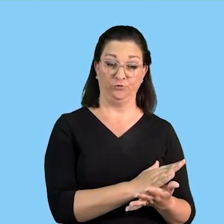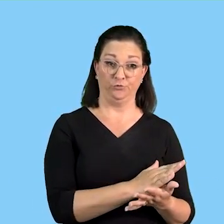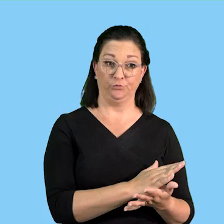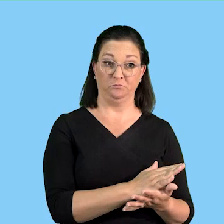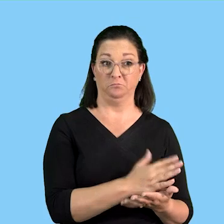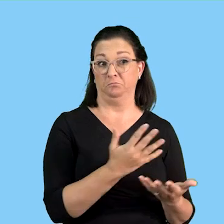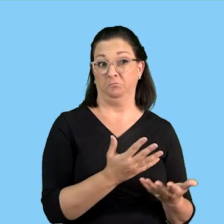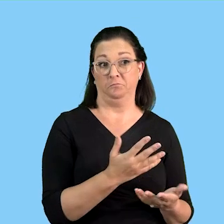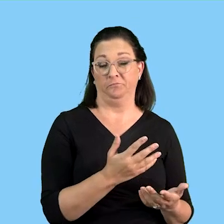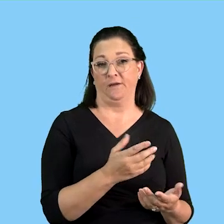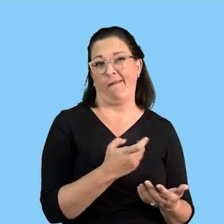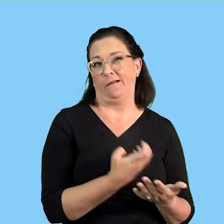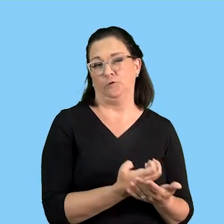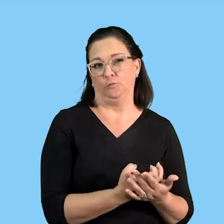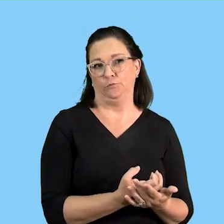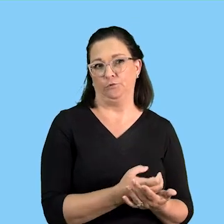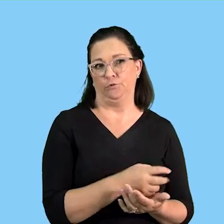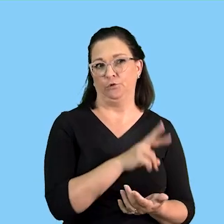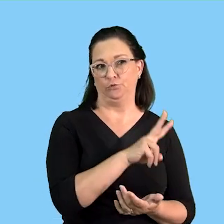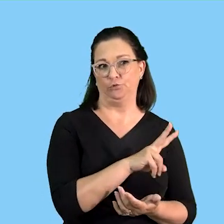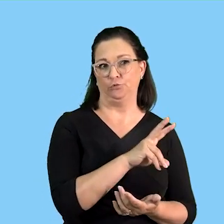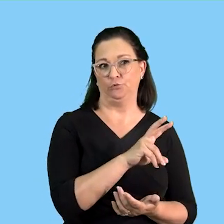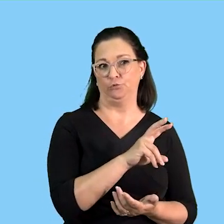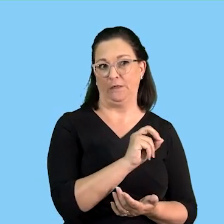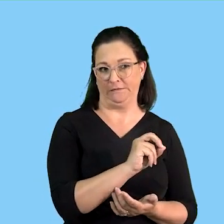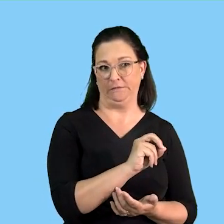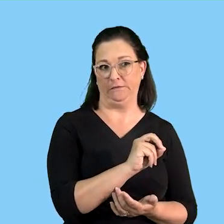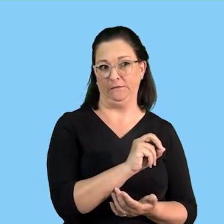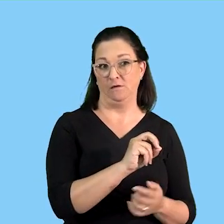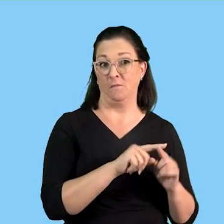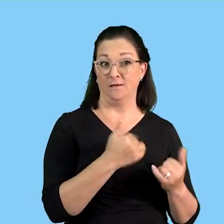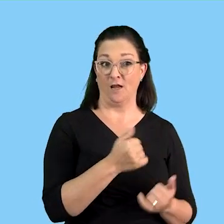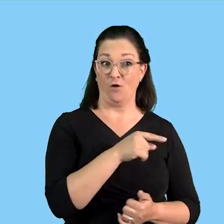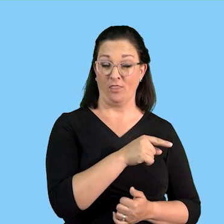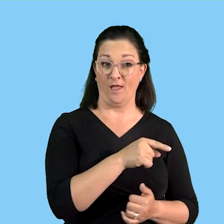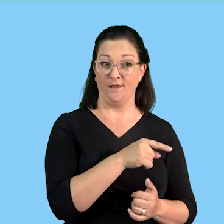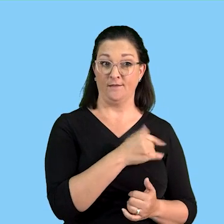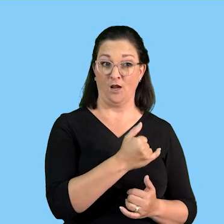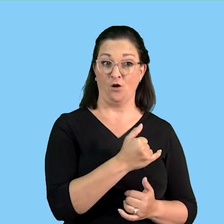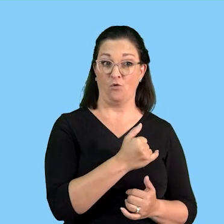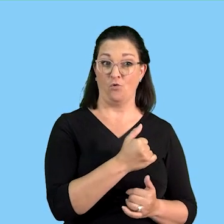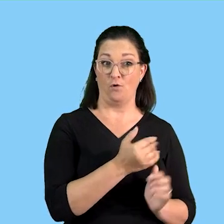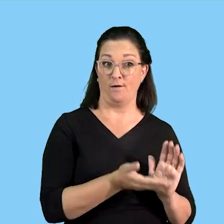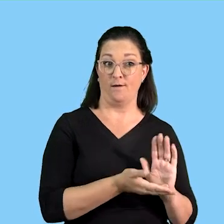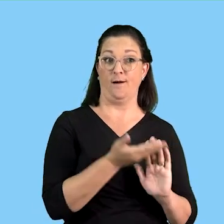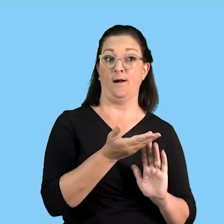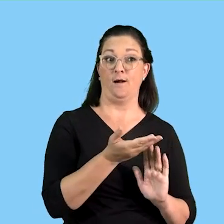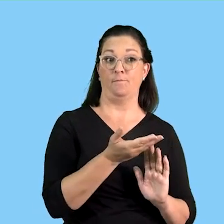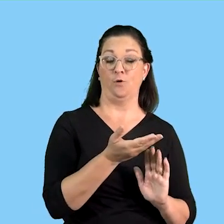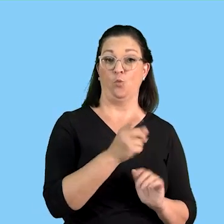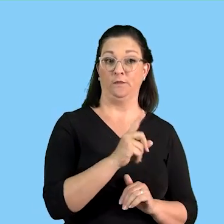of shares were 20 Rand, for instance, and the company does well, the value of shares can